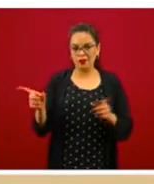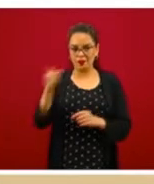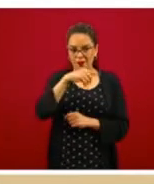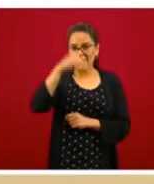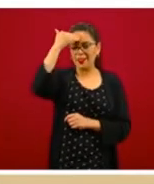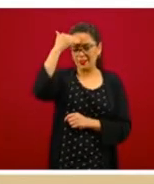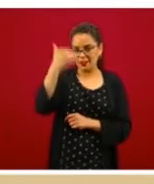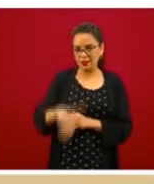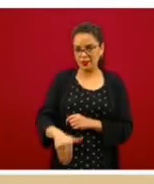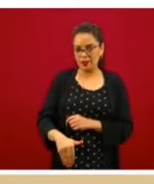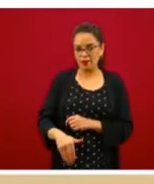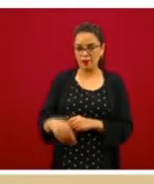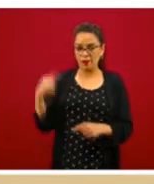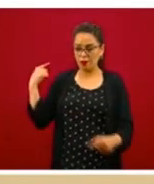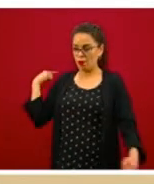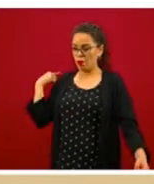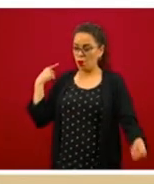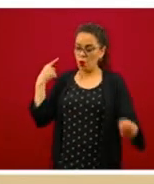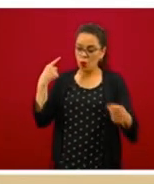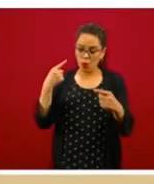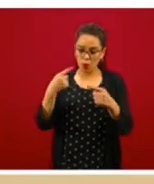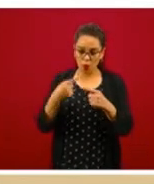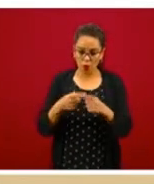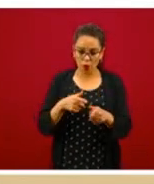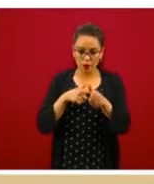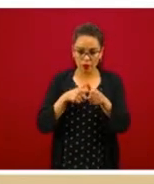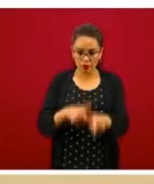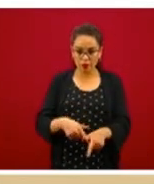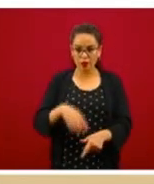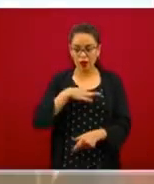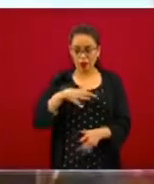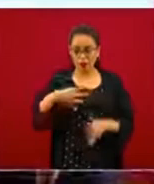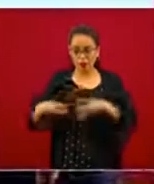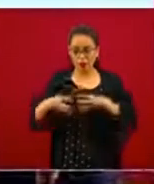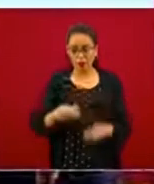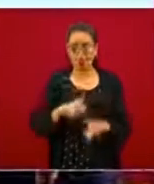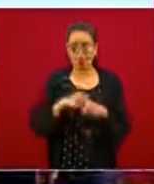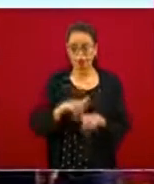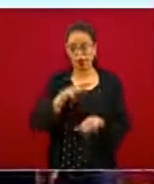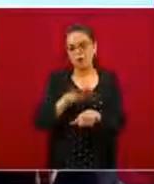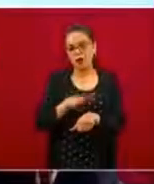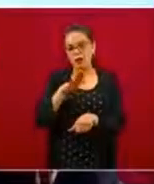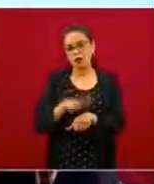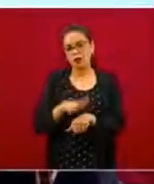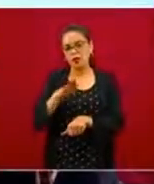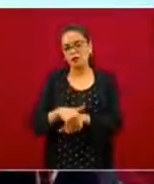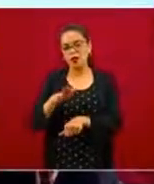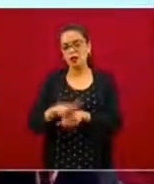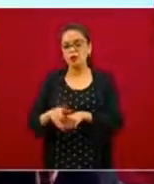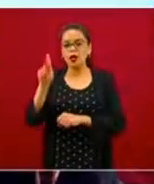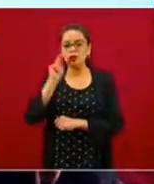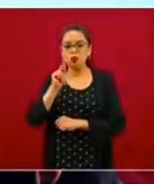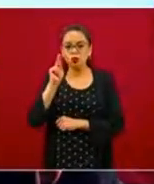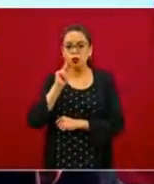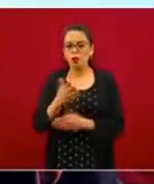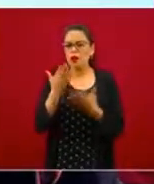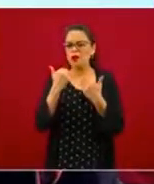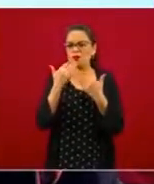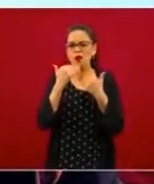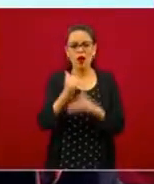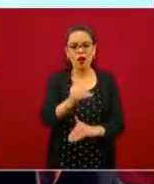225,180 tests that are being applied in different labs that have been specifically assigned to